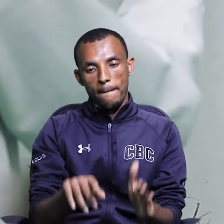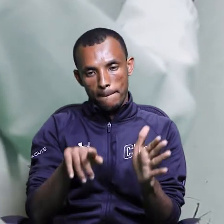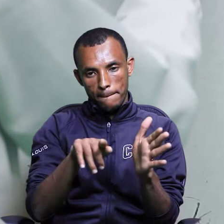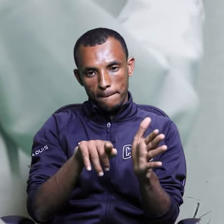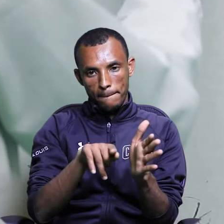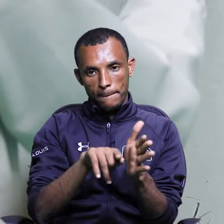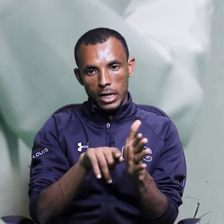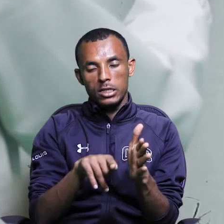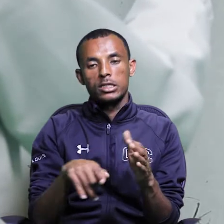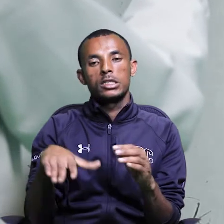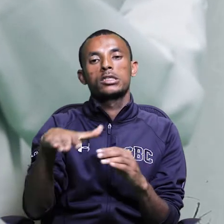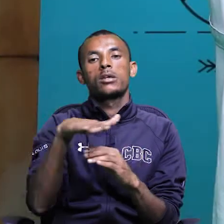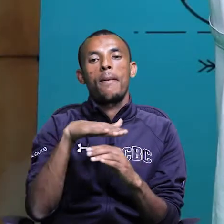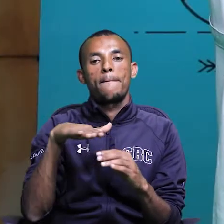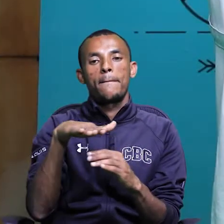minus the upper